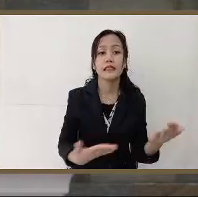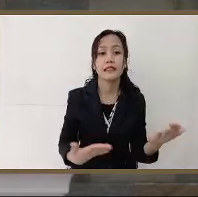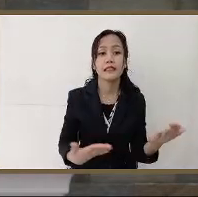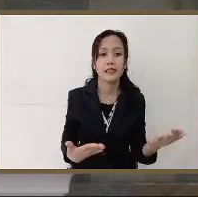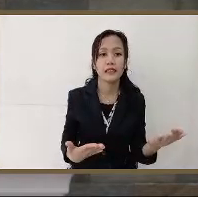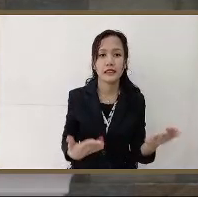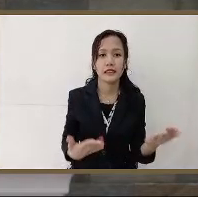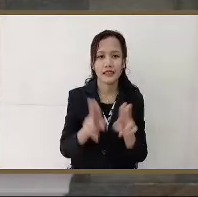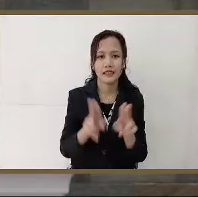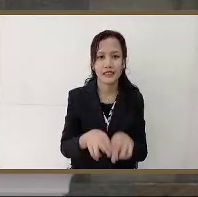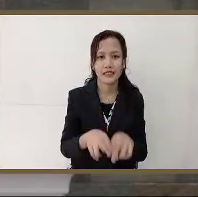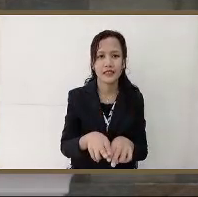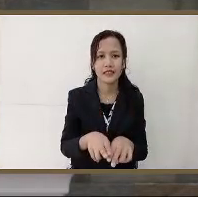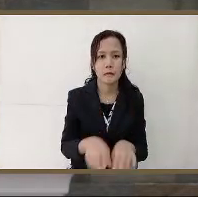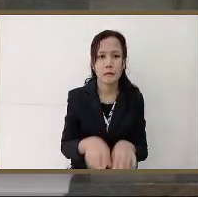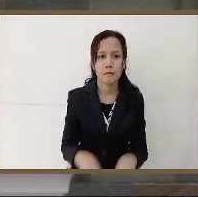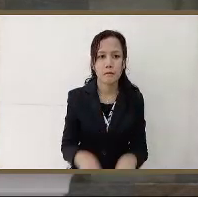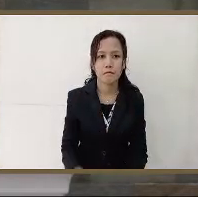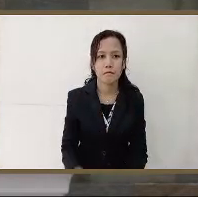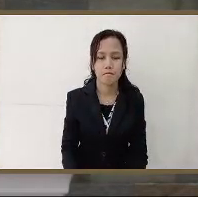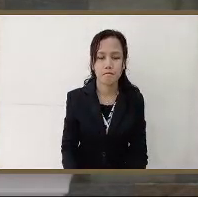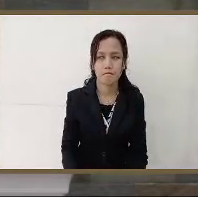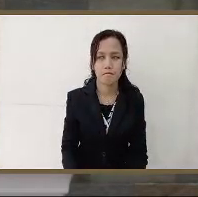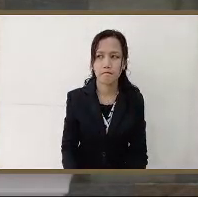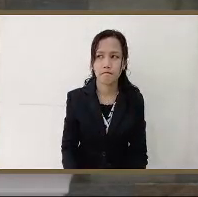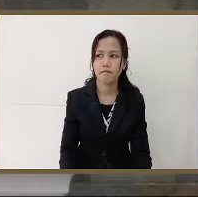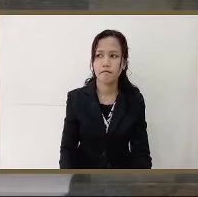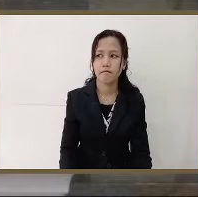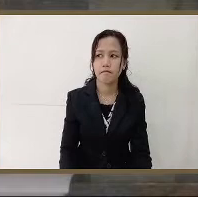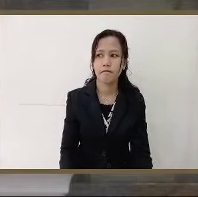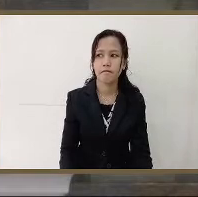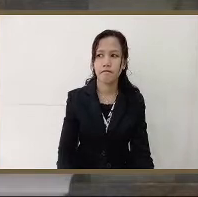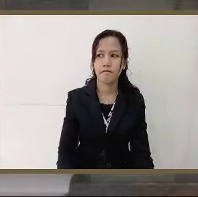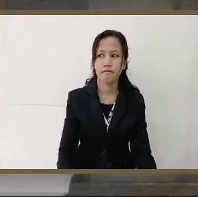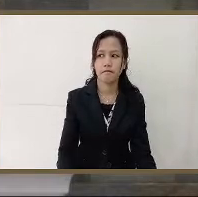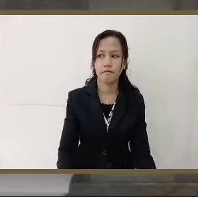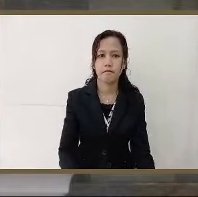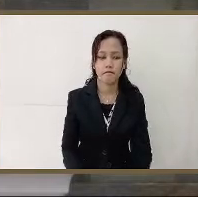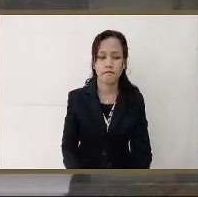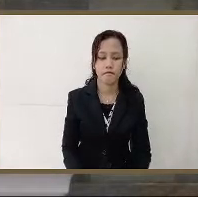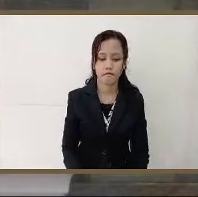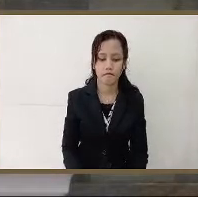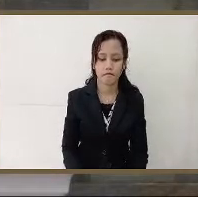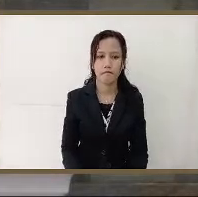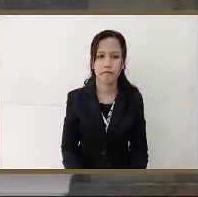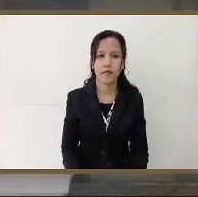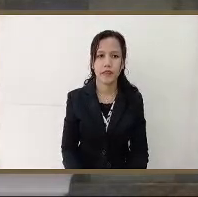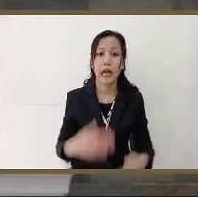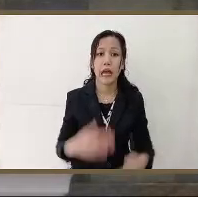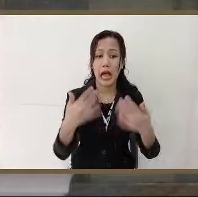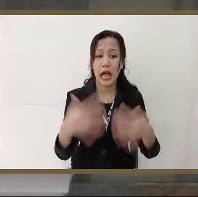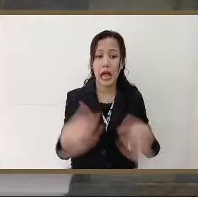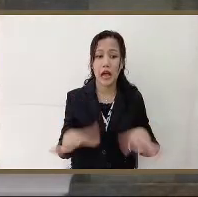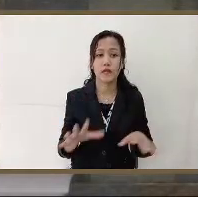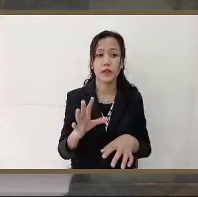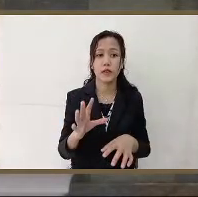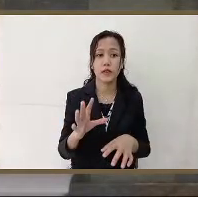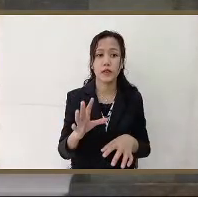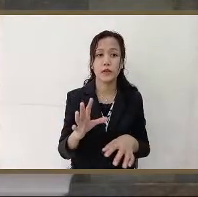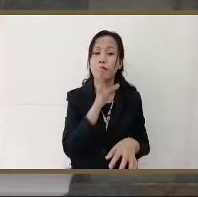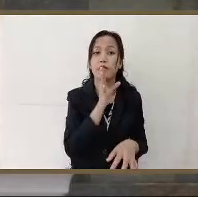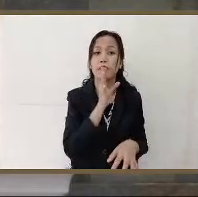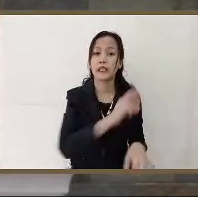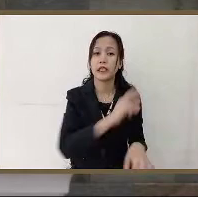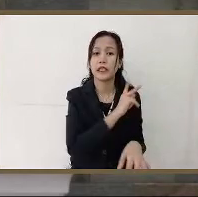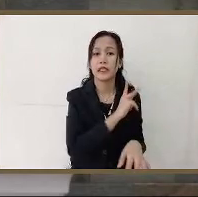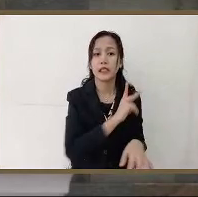agad. After him being anointed as king over Judah, nandiyan agad yung nagkaroon again ng